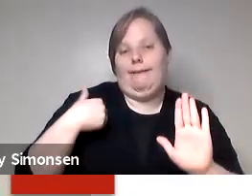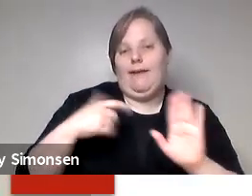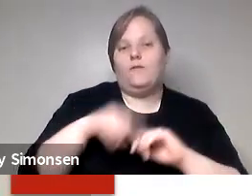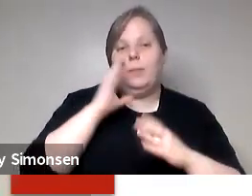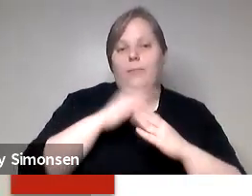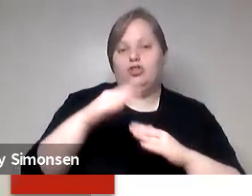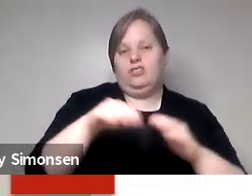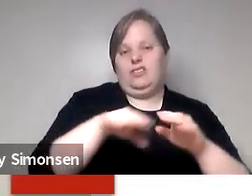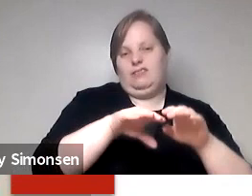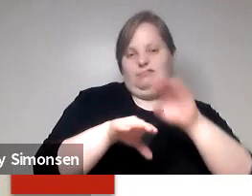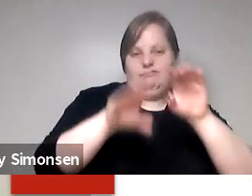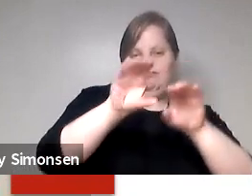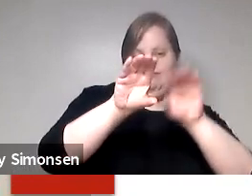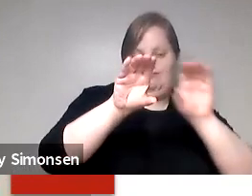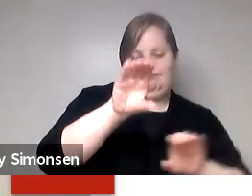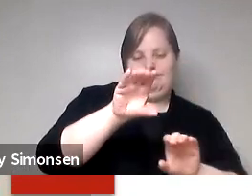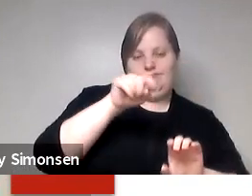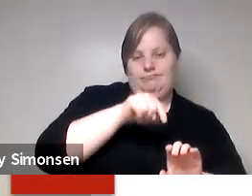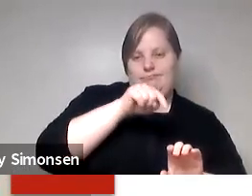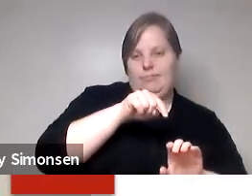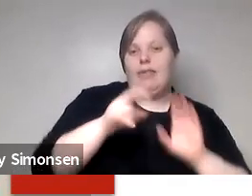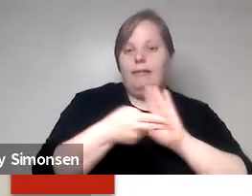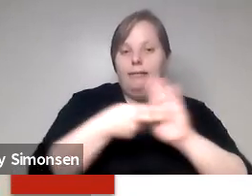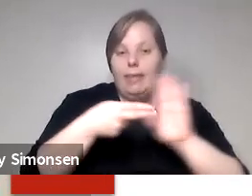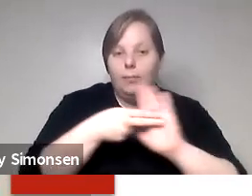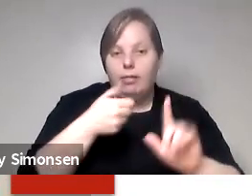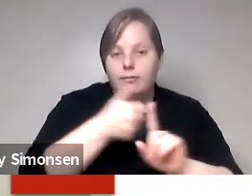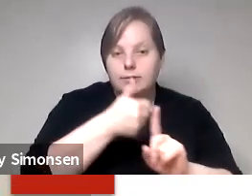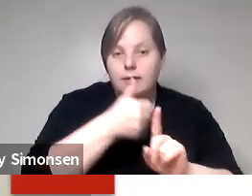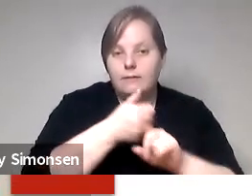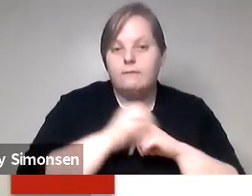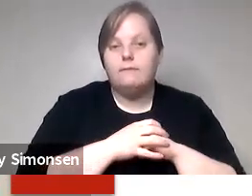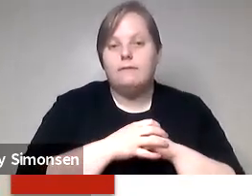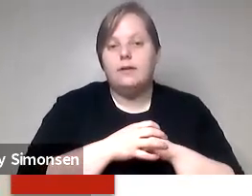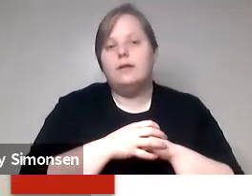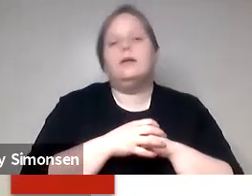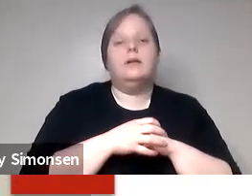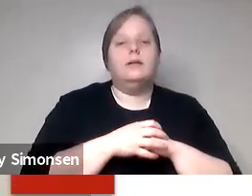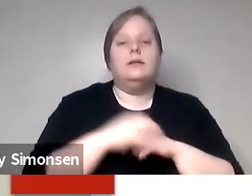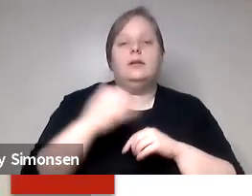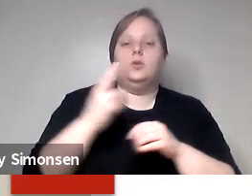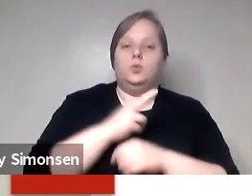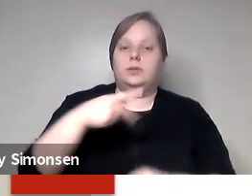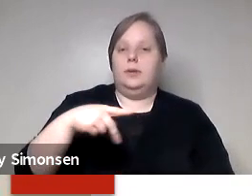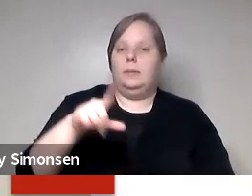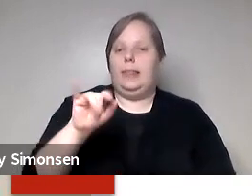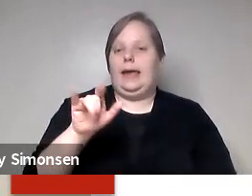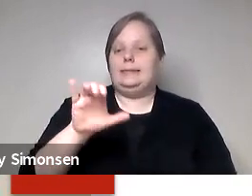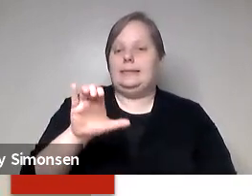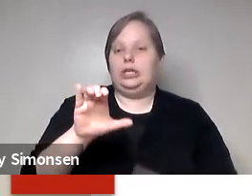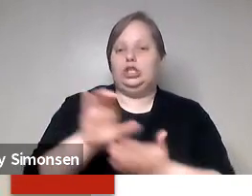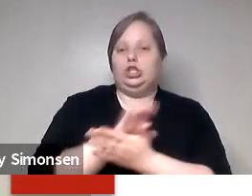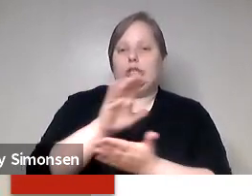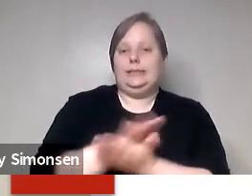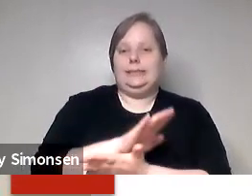below. This label is made out of plastic sheet, which you can buy